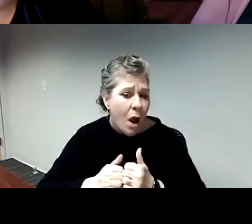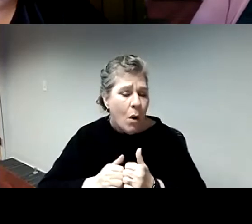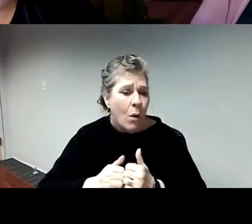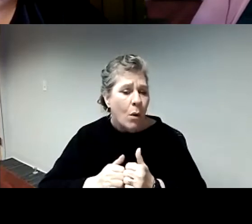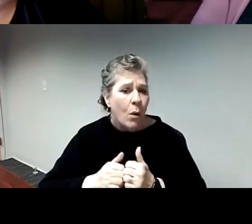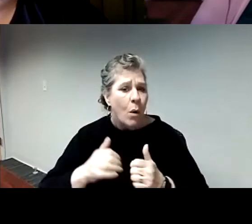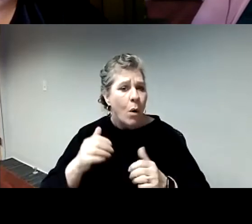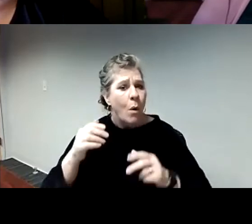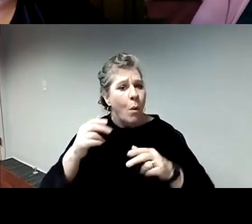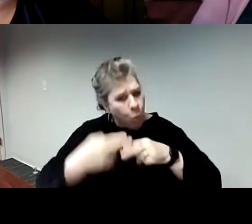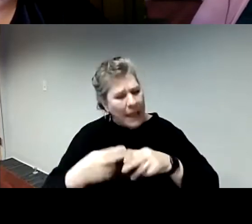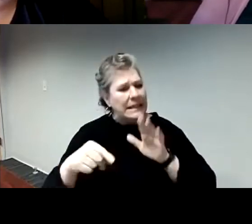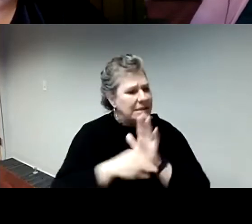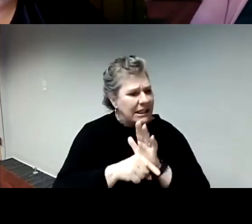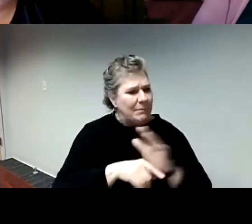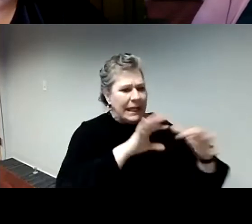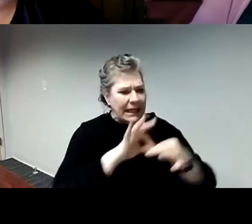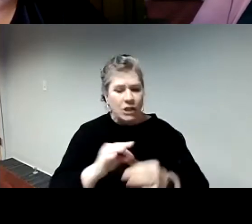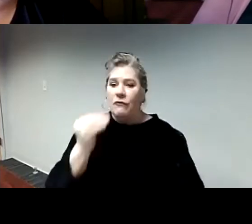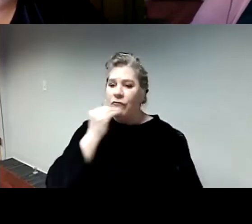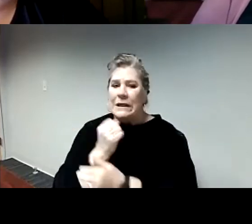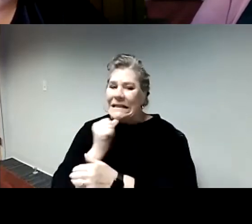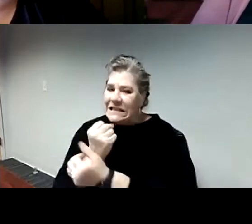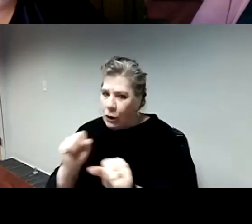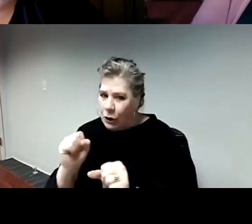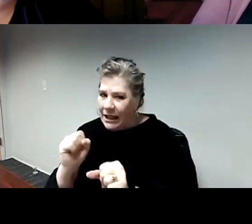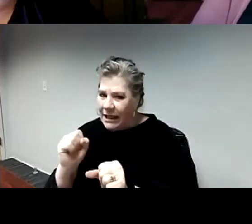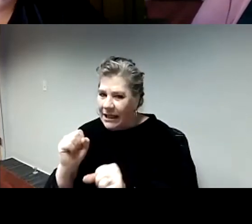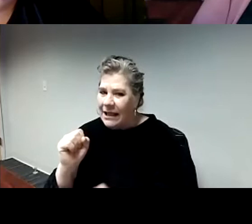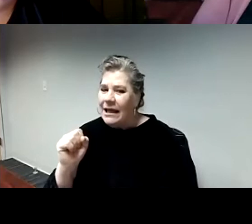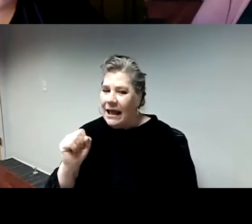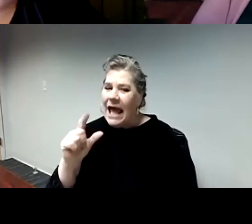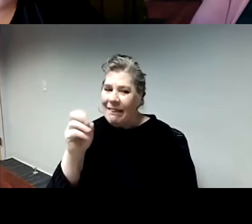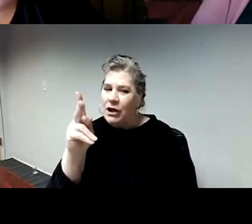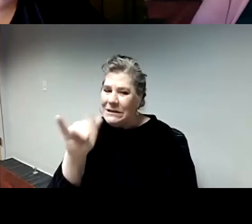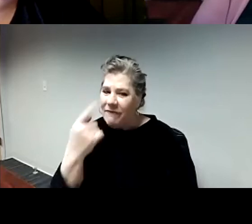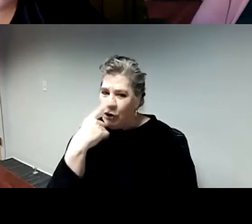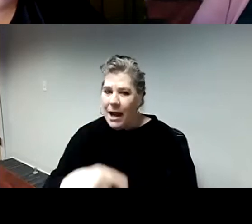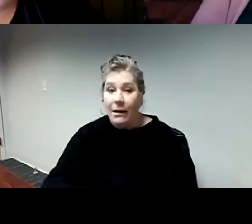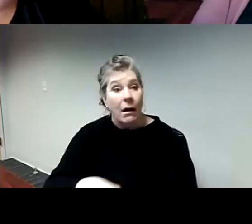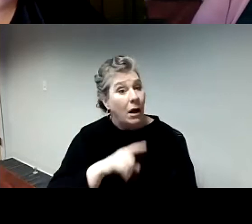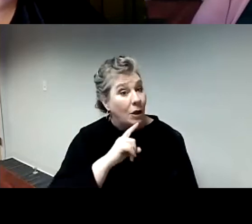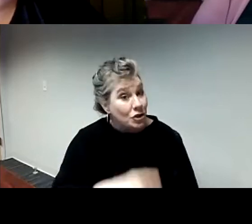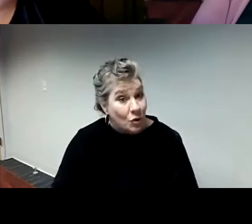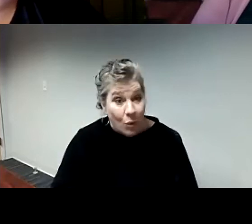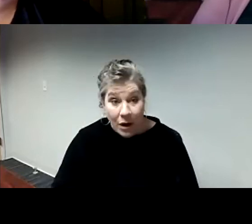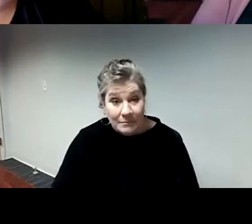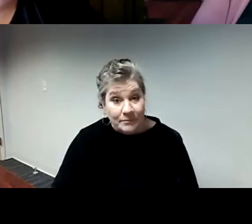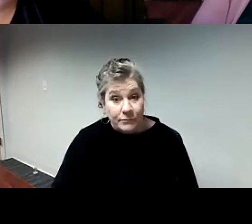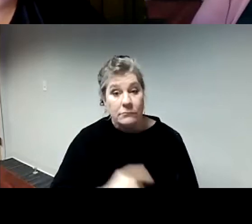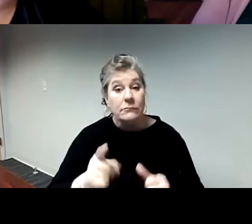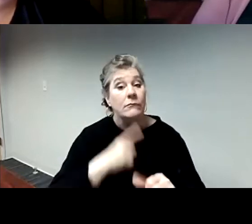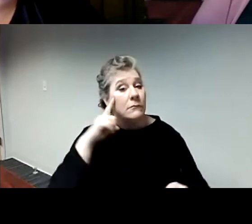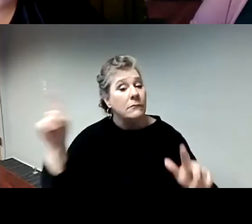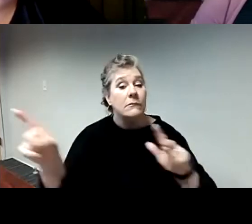stigma connect with issues of food insecurity? Yeah. Food justice and literacy. Absolutely. So the first thing that comes